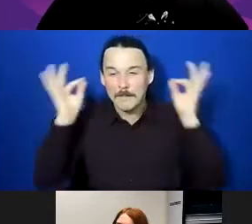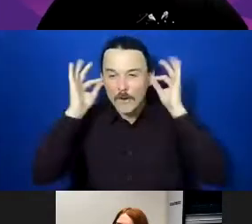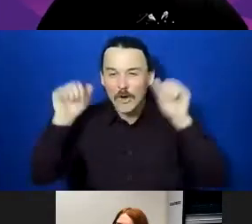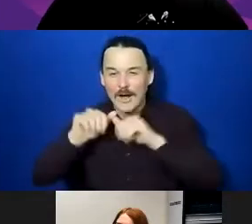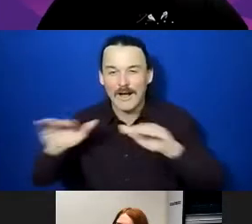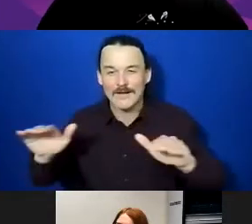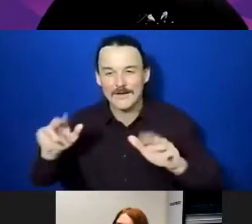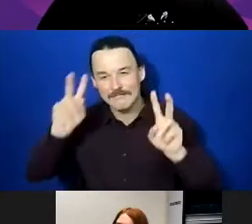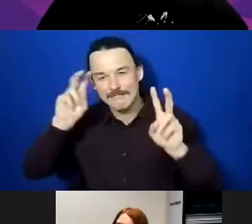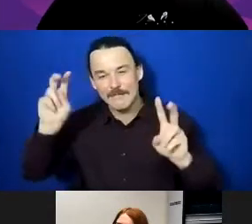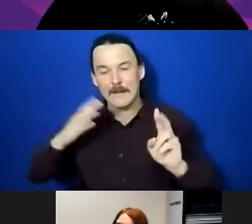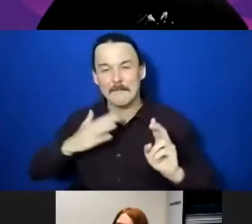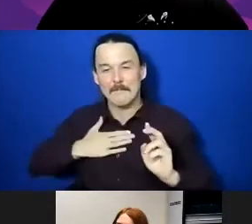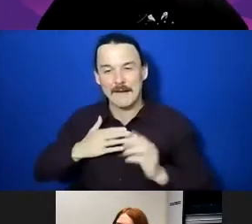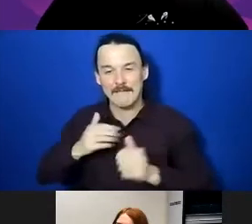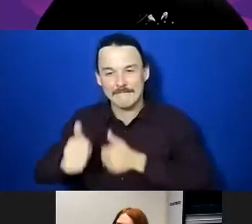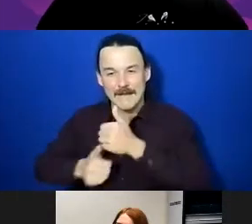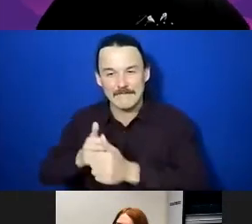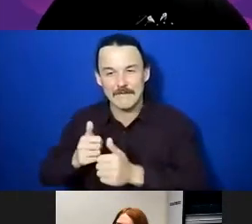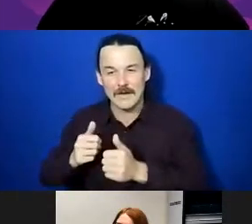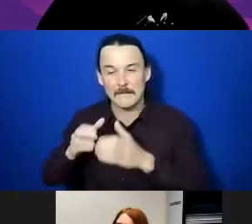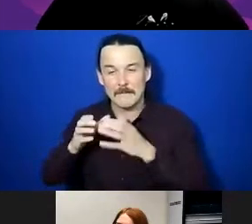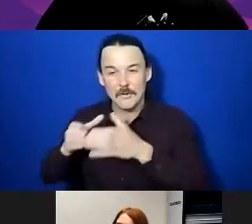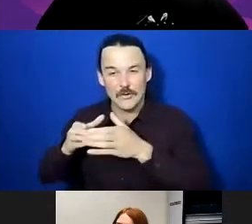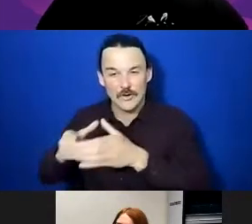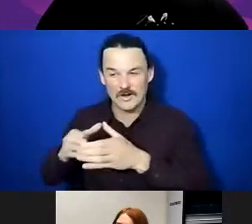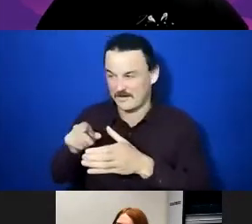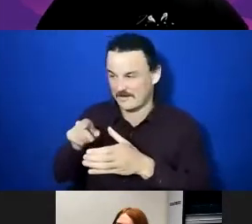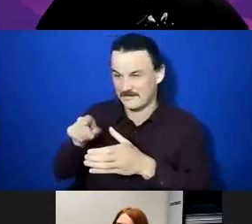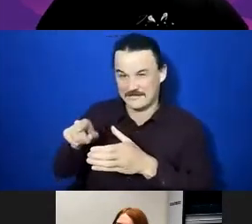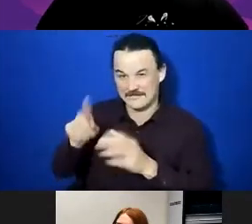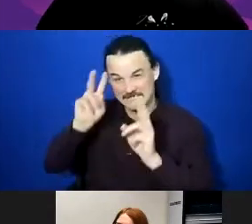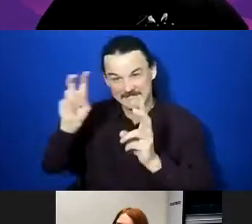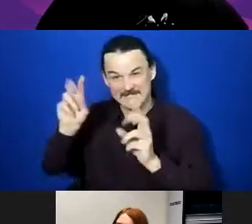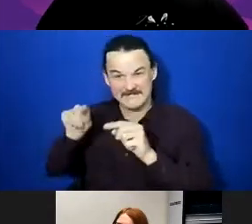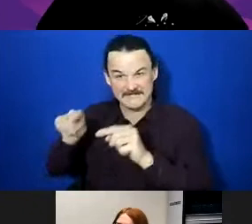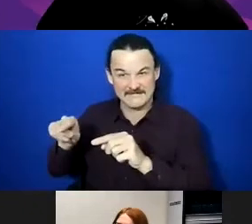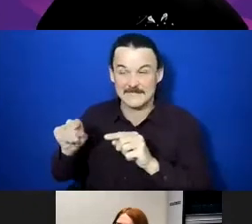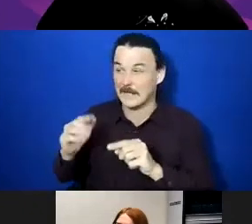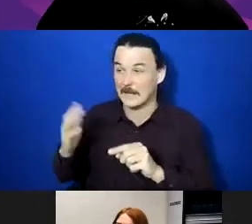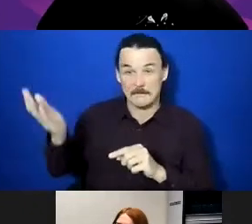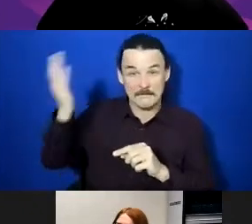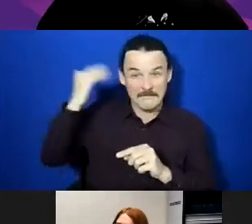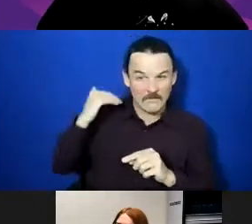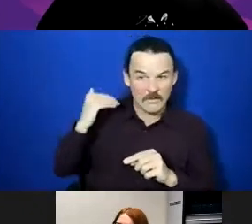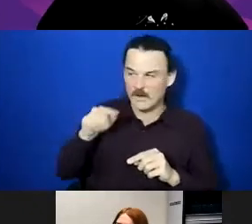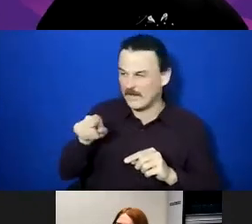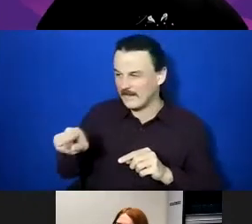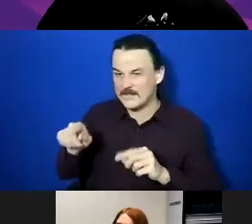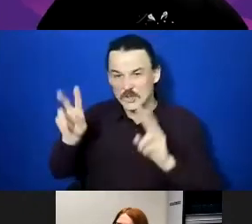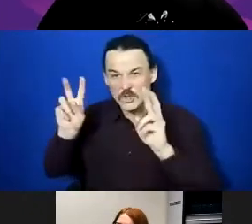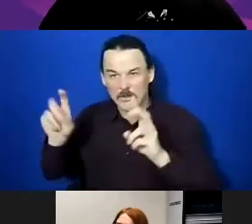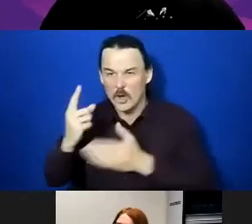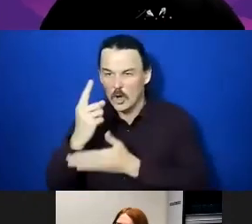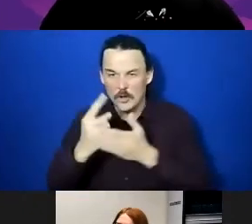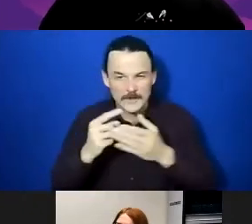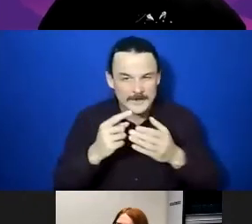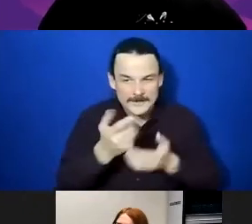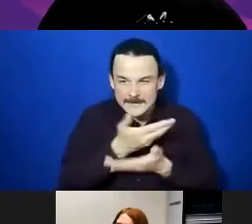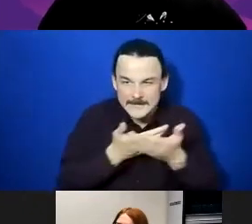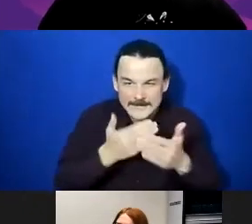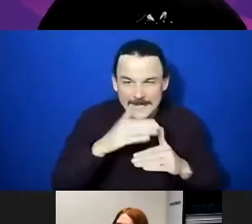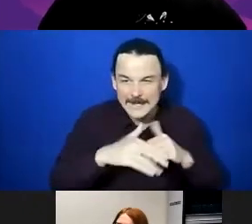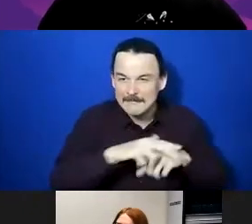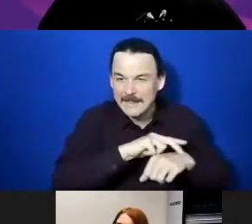once almost forbidden topic, reserved from inside the walls of the coroners and police departments, into the